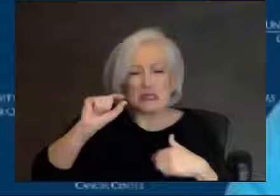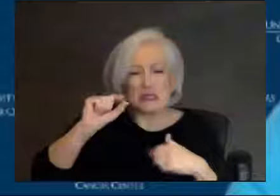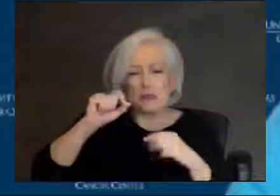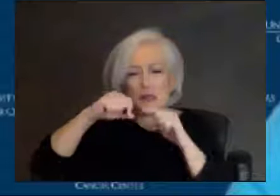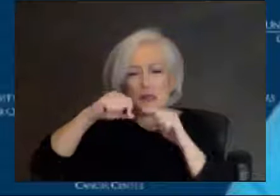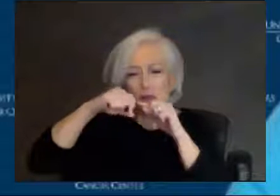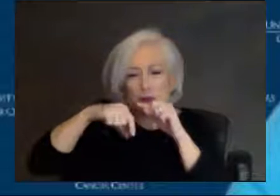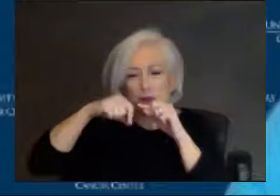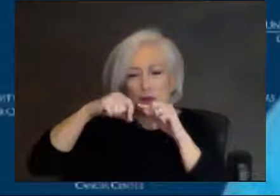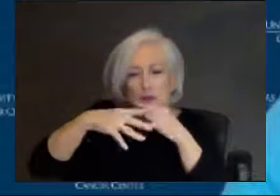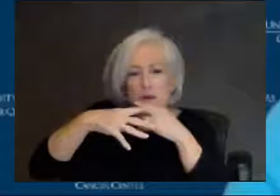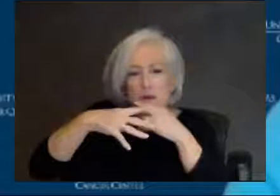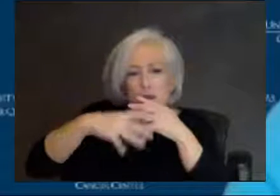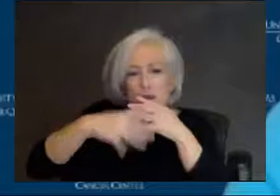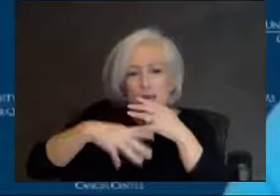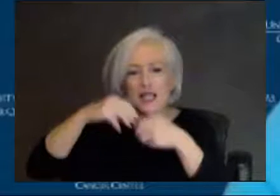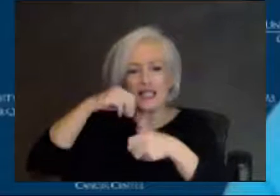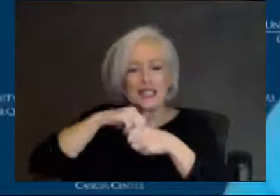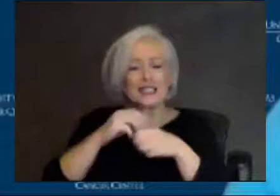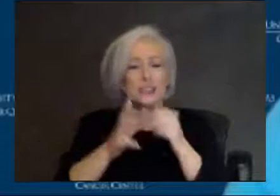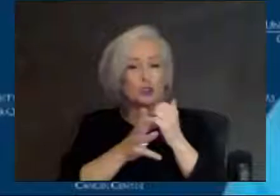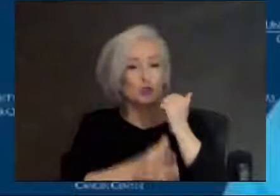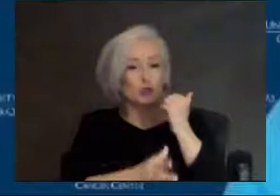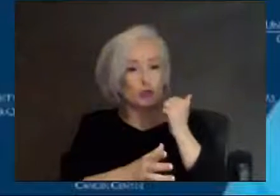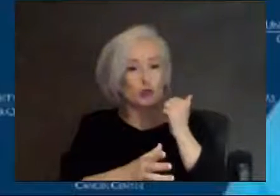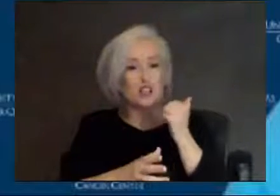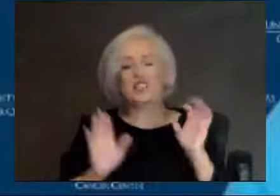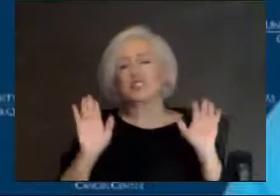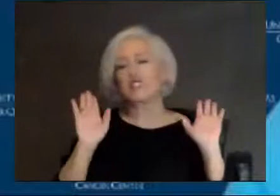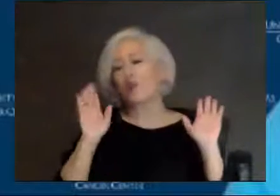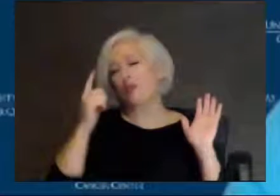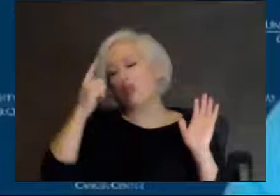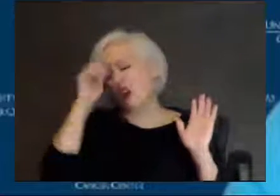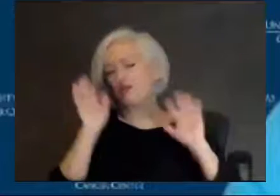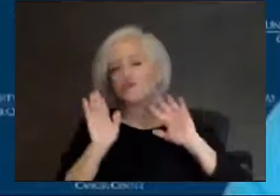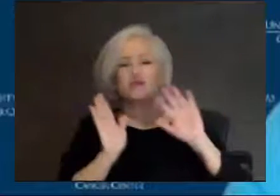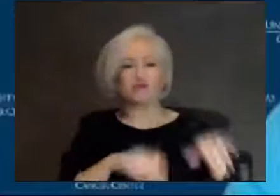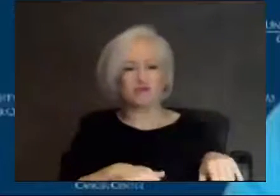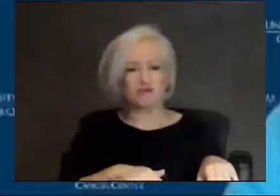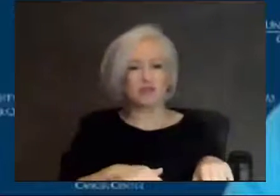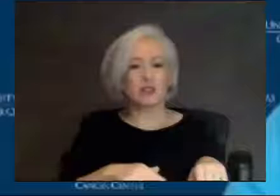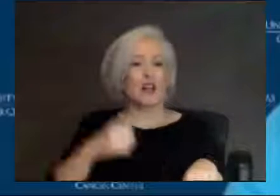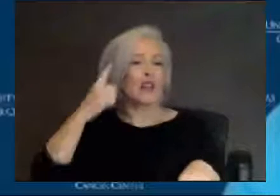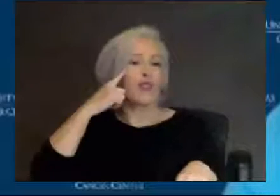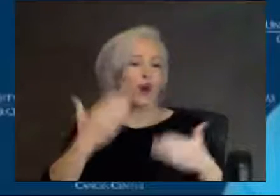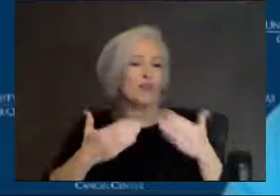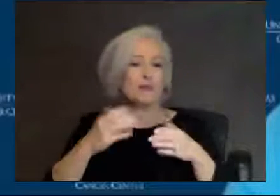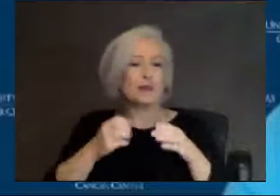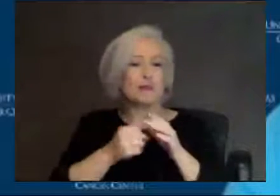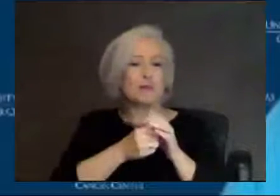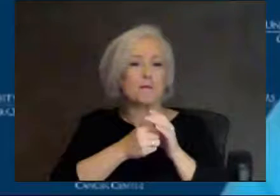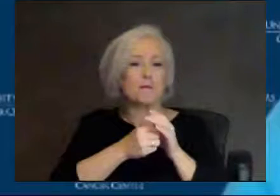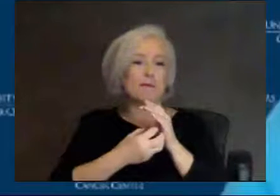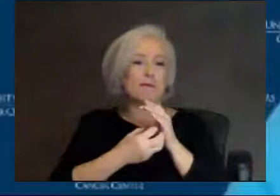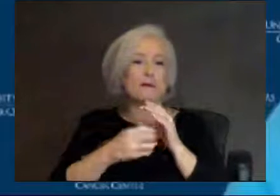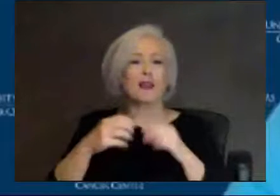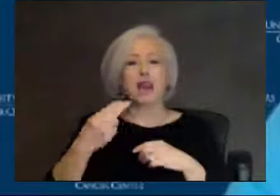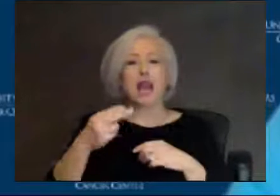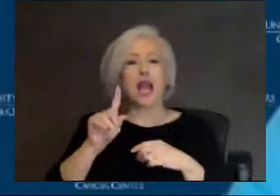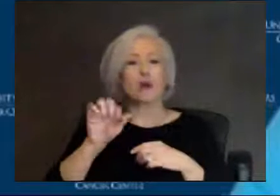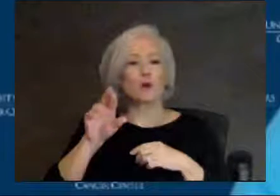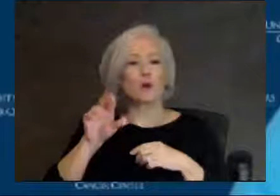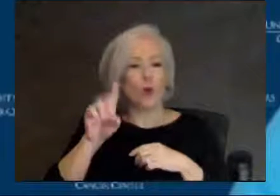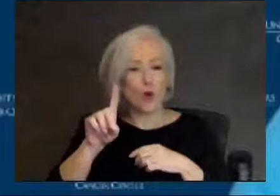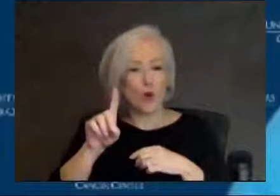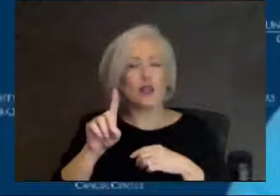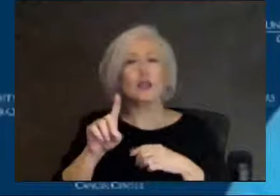it might be a hemorrhoid. But as we talked about it, we thought we need to get in and see his physician right away. So we made an